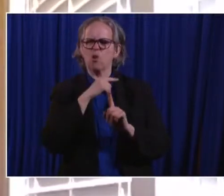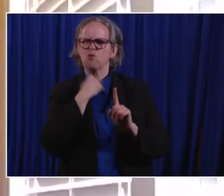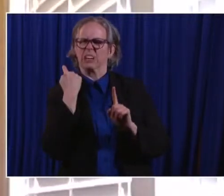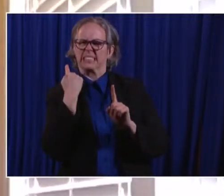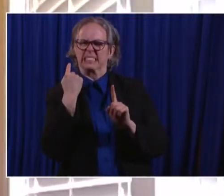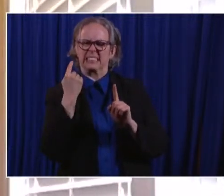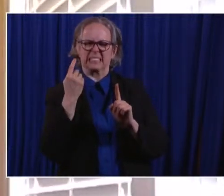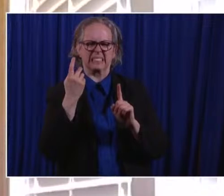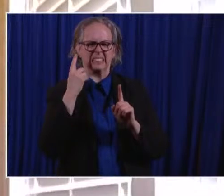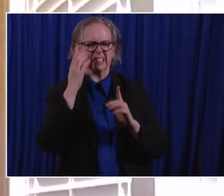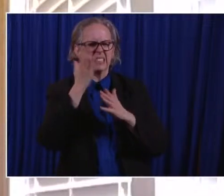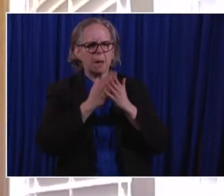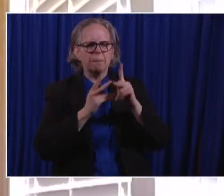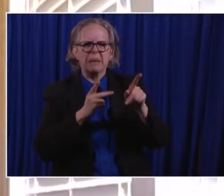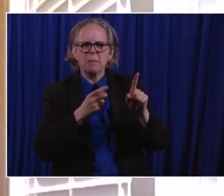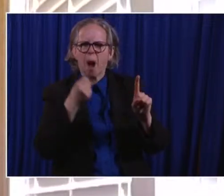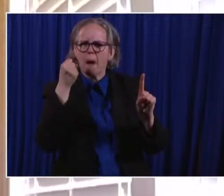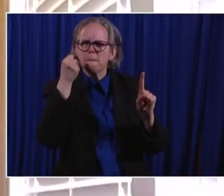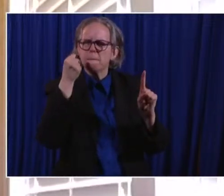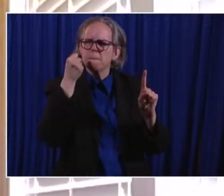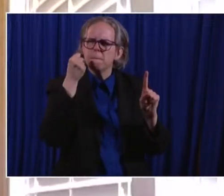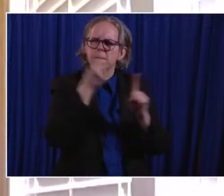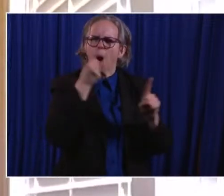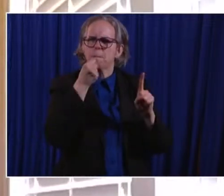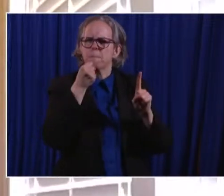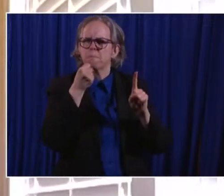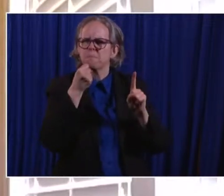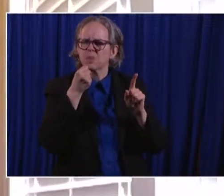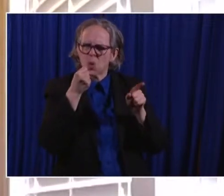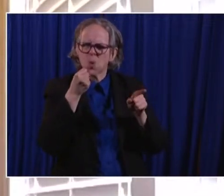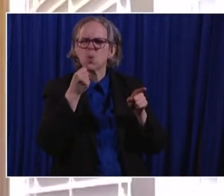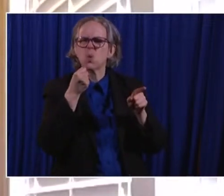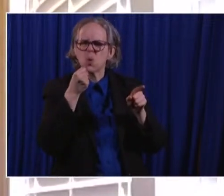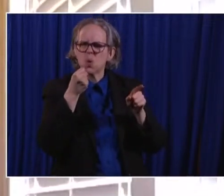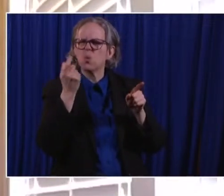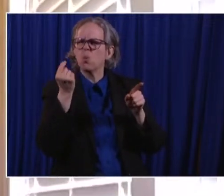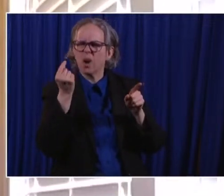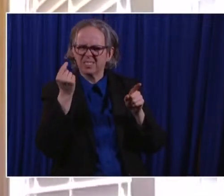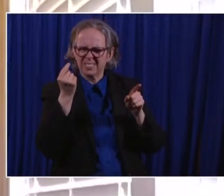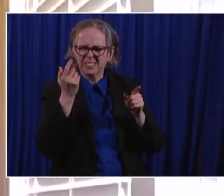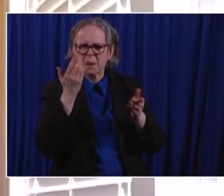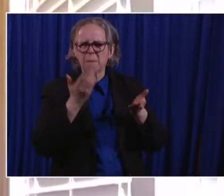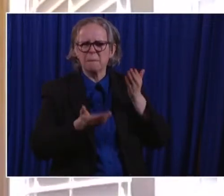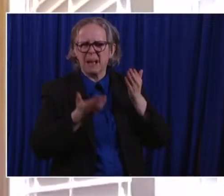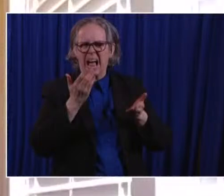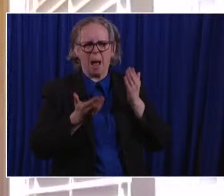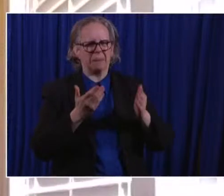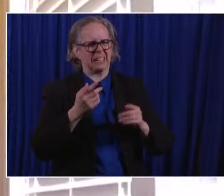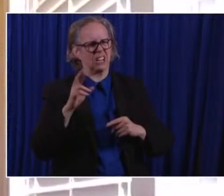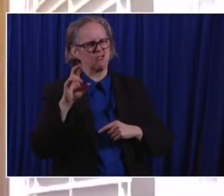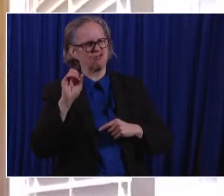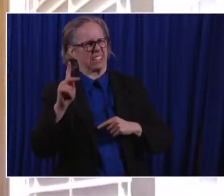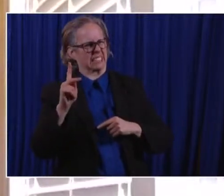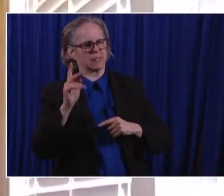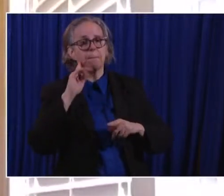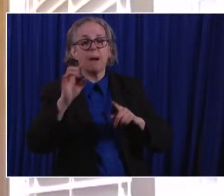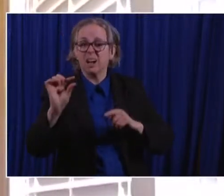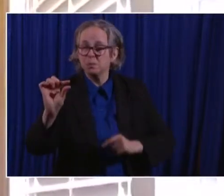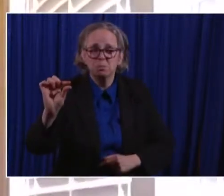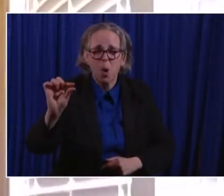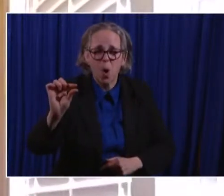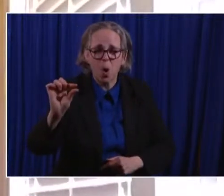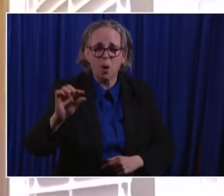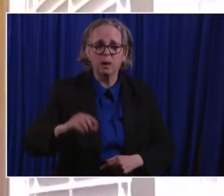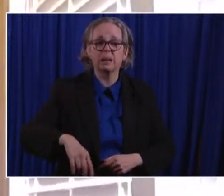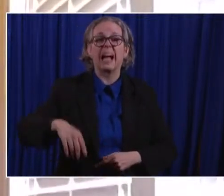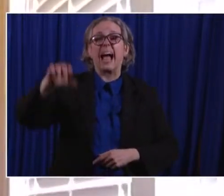patients who might be interested in it. And they need to consider that. The ACIP said people are smart.